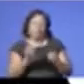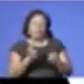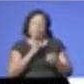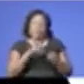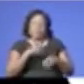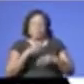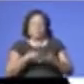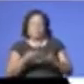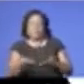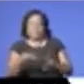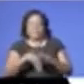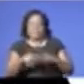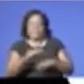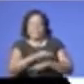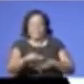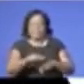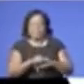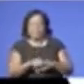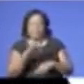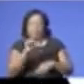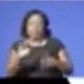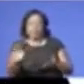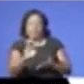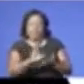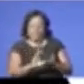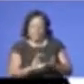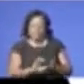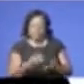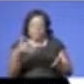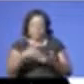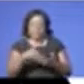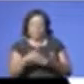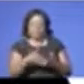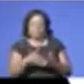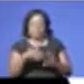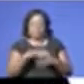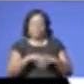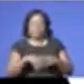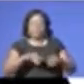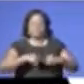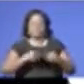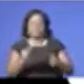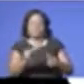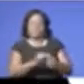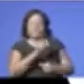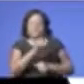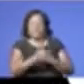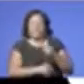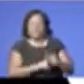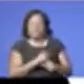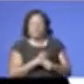$500,000, $100,000 is given annually. Of that